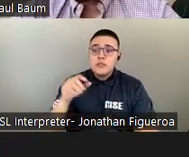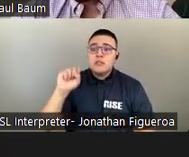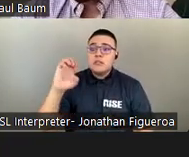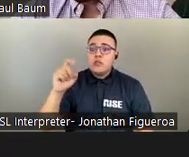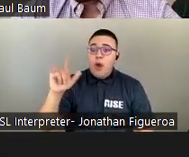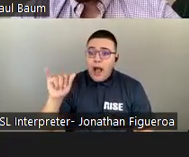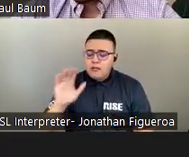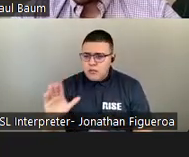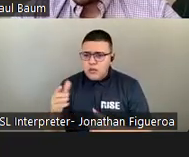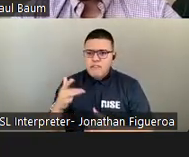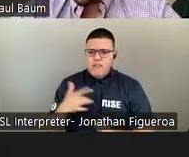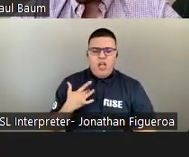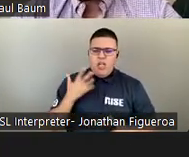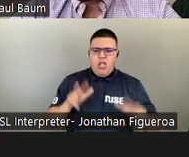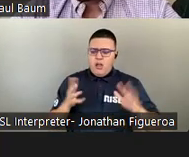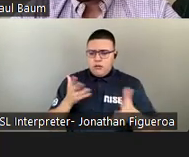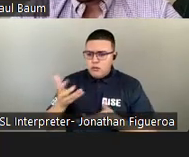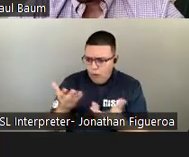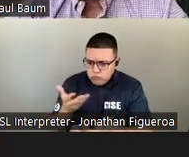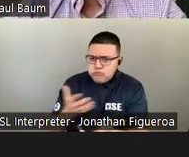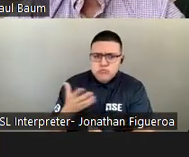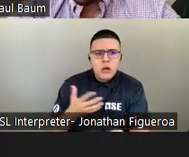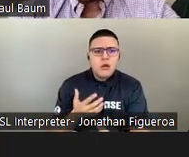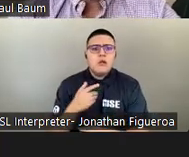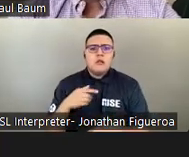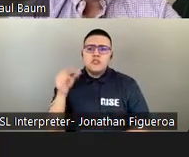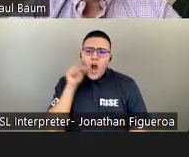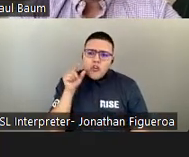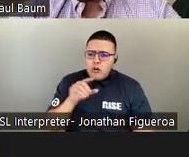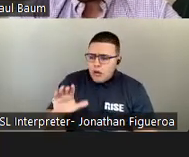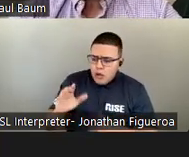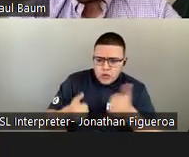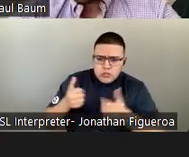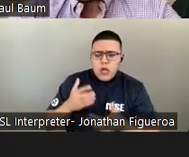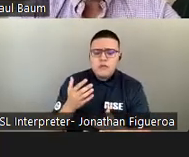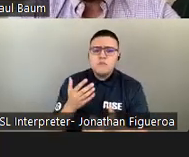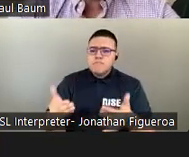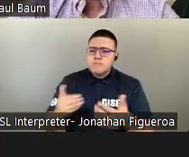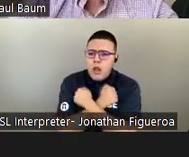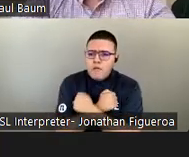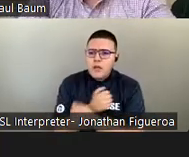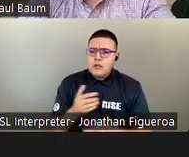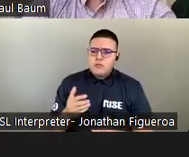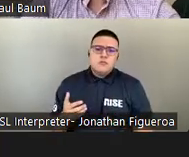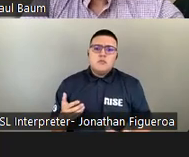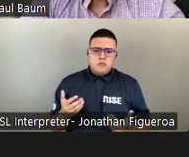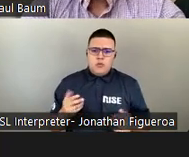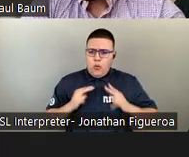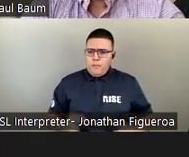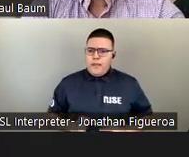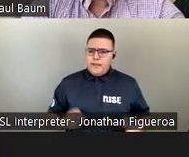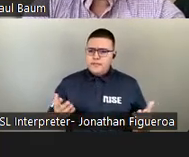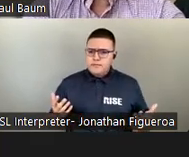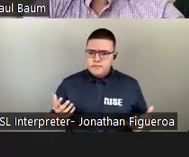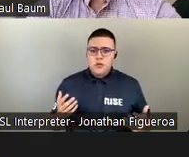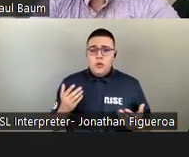gender, and loving the people that we deep down do love already. This can